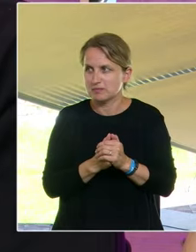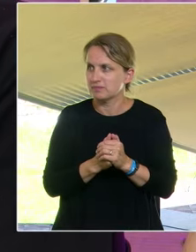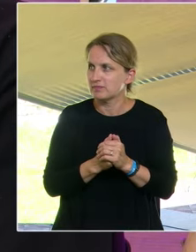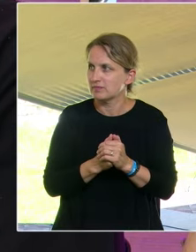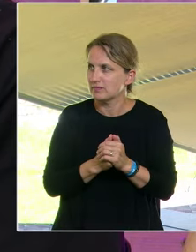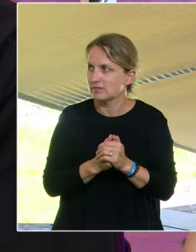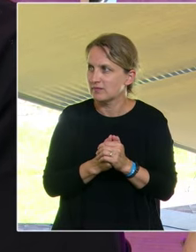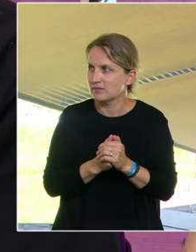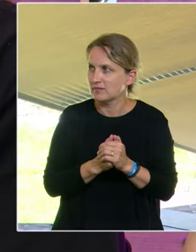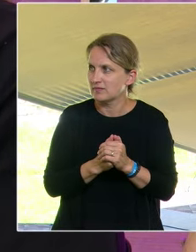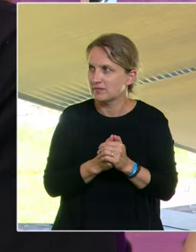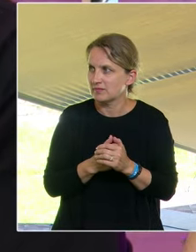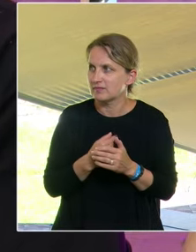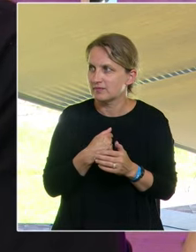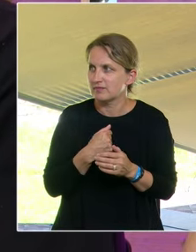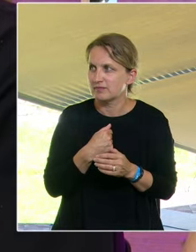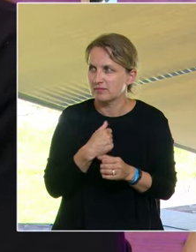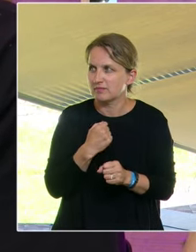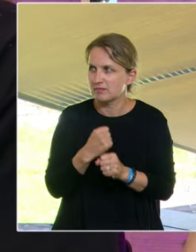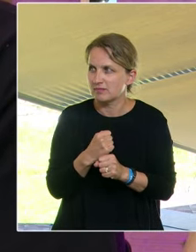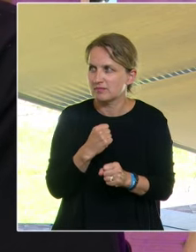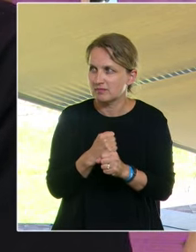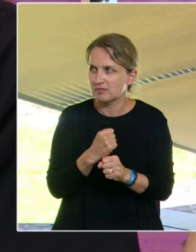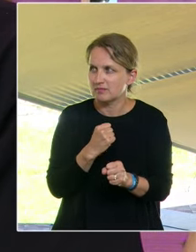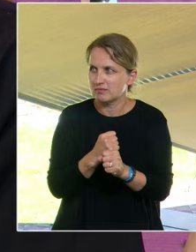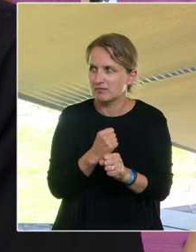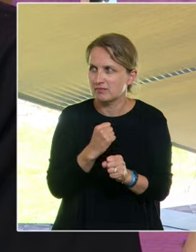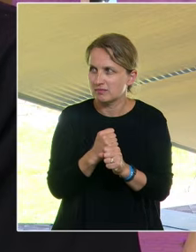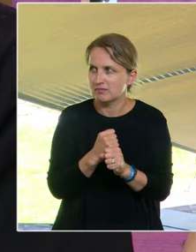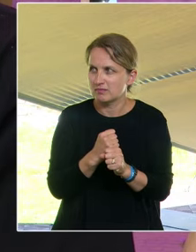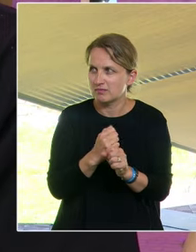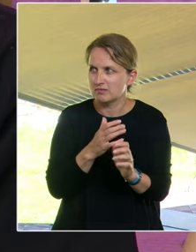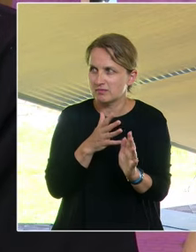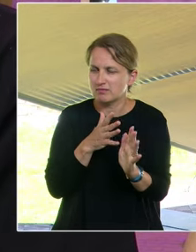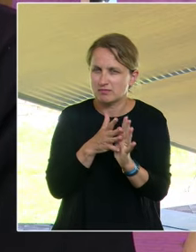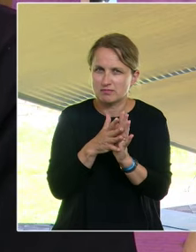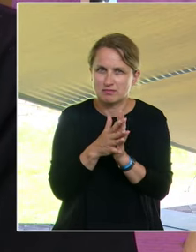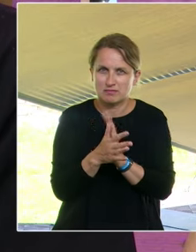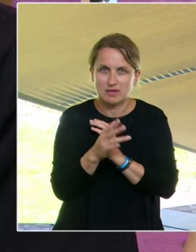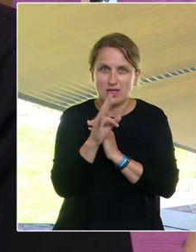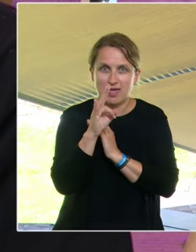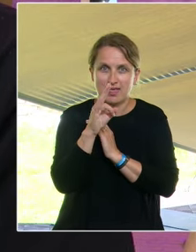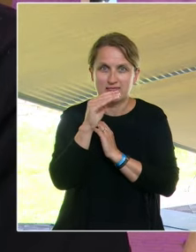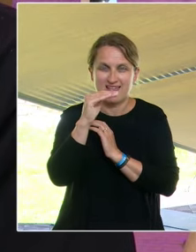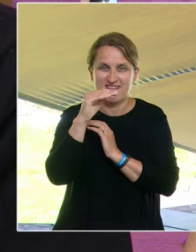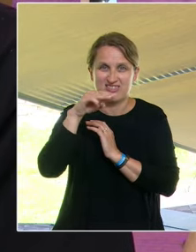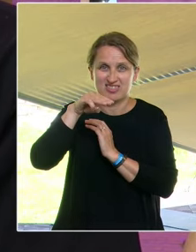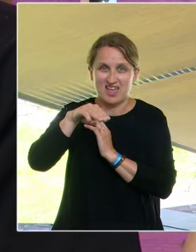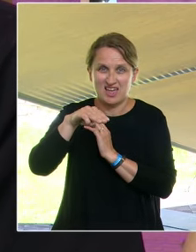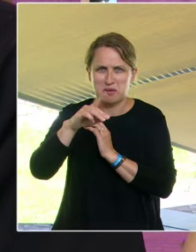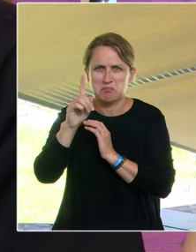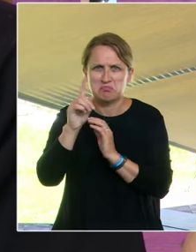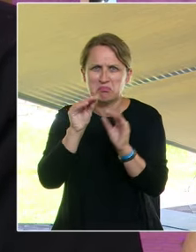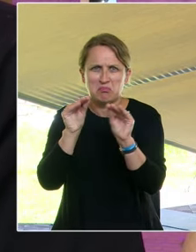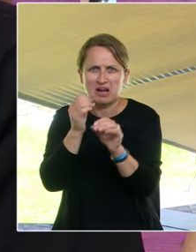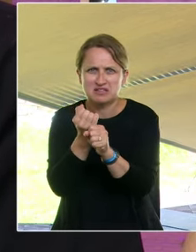a hardware guy in a way, through and through. So even in NFTs, always thinking about what is it actually made of. What